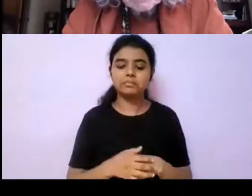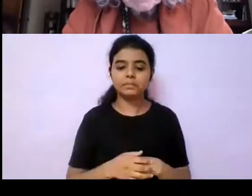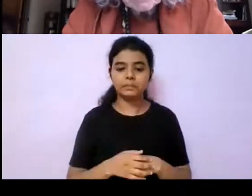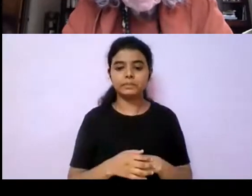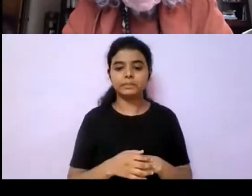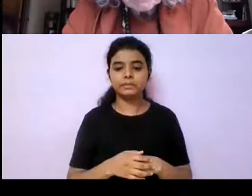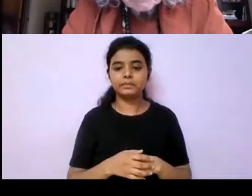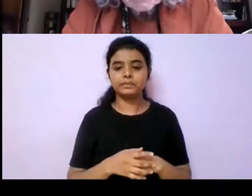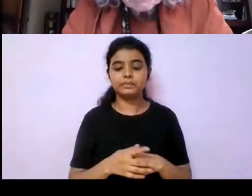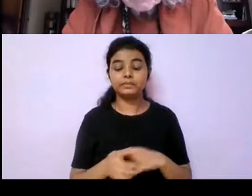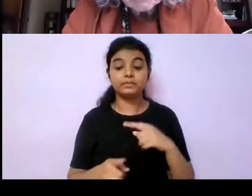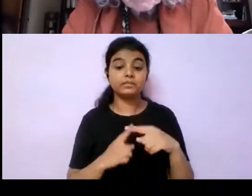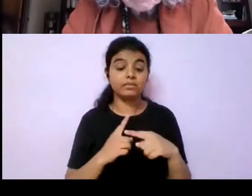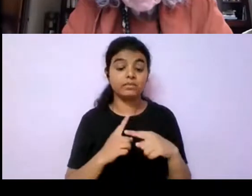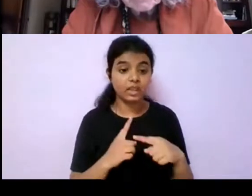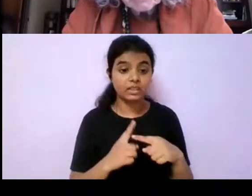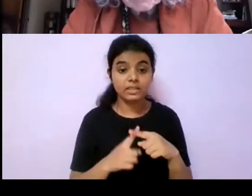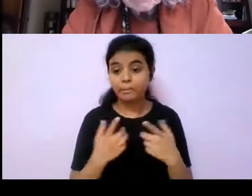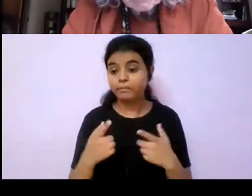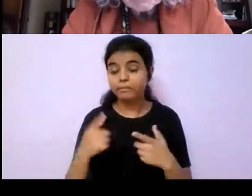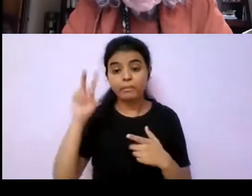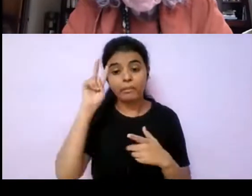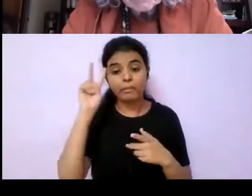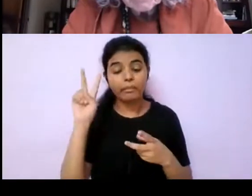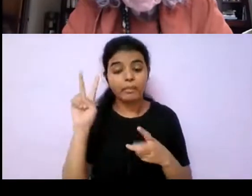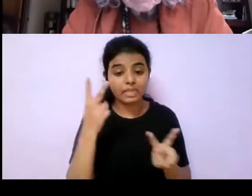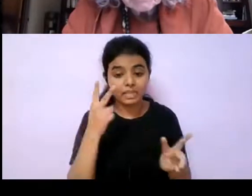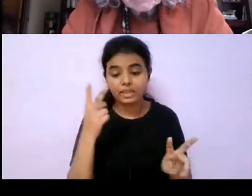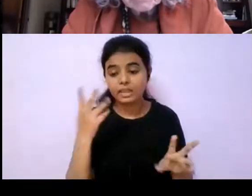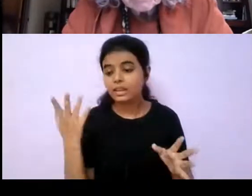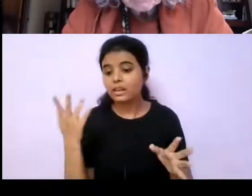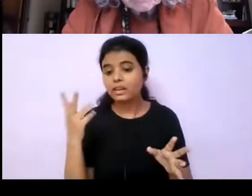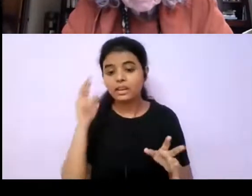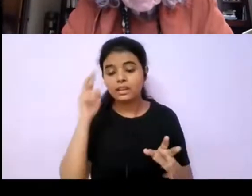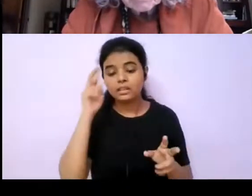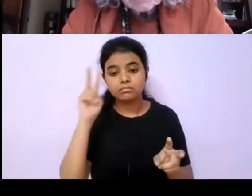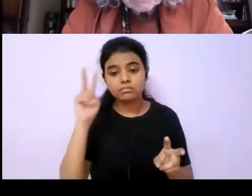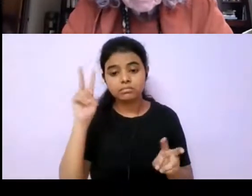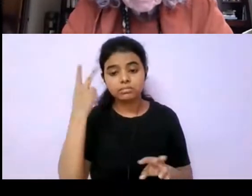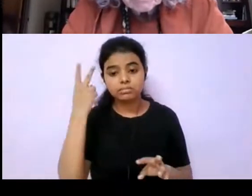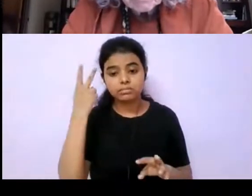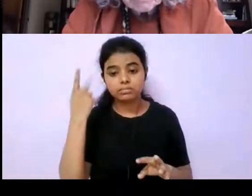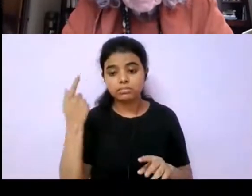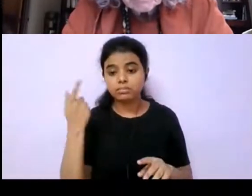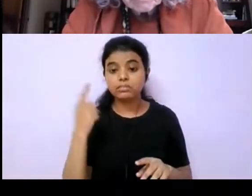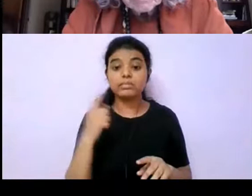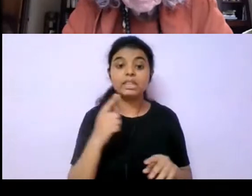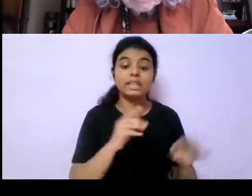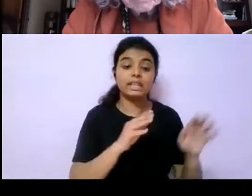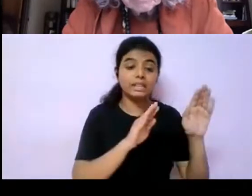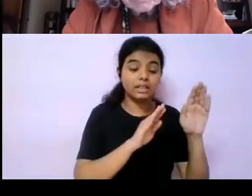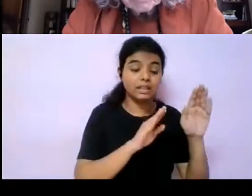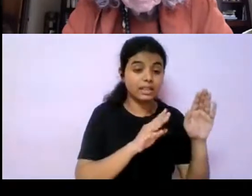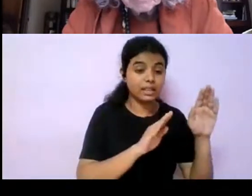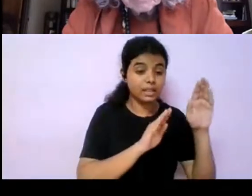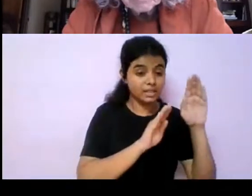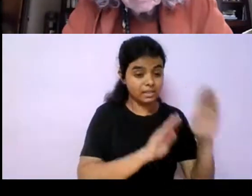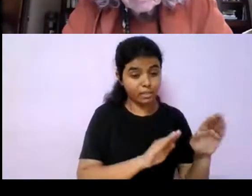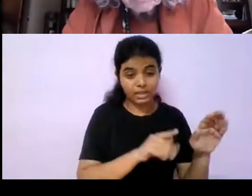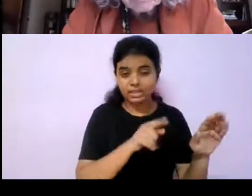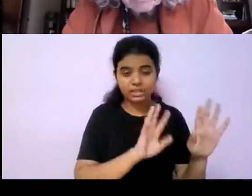the myth of independence to the importance of dependence and to the